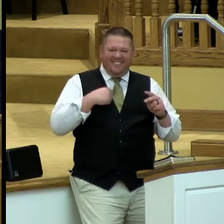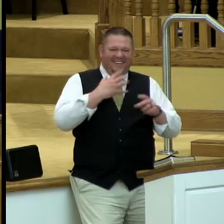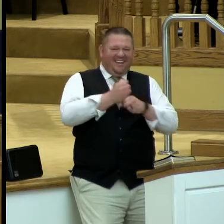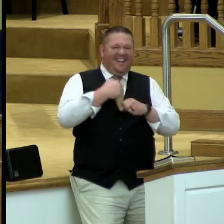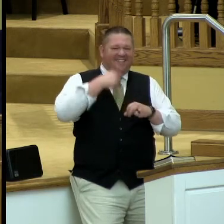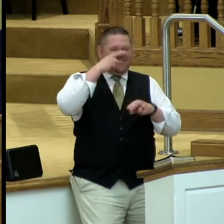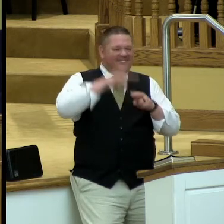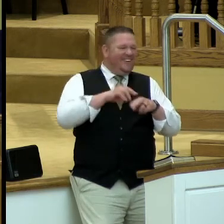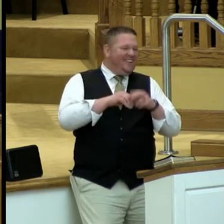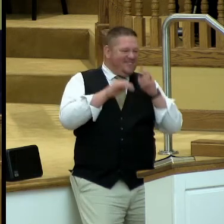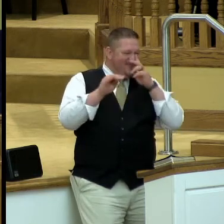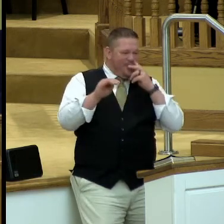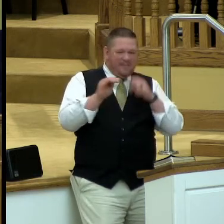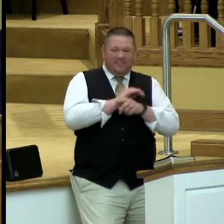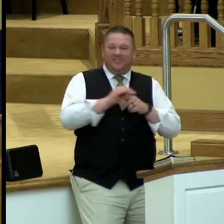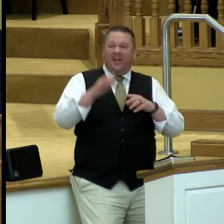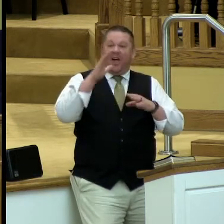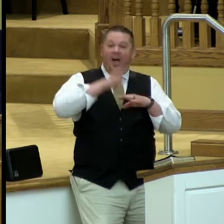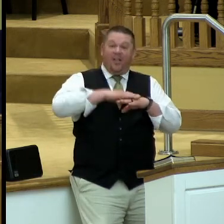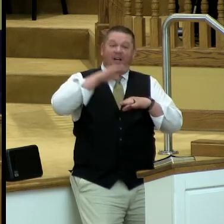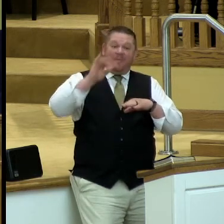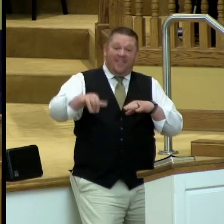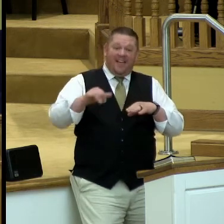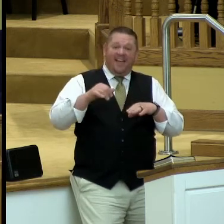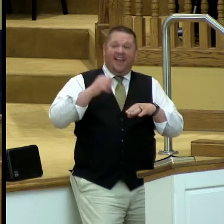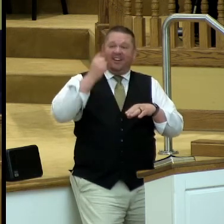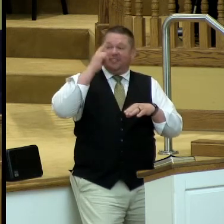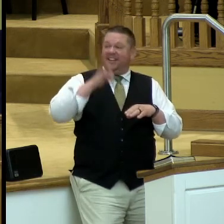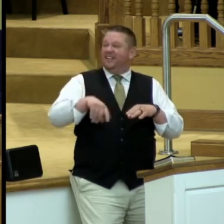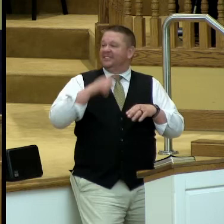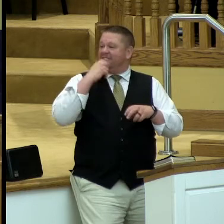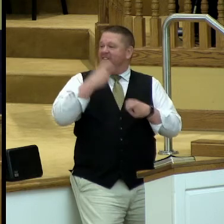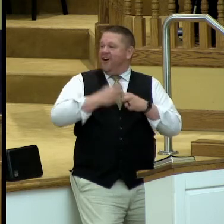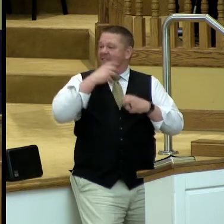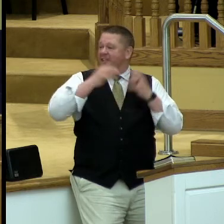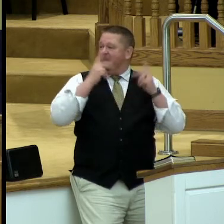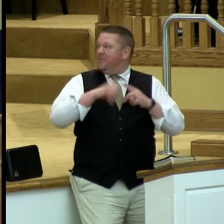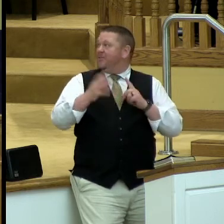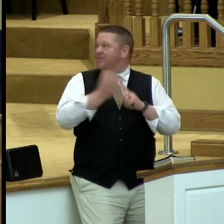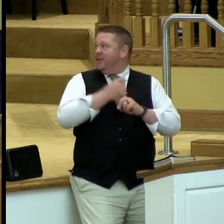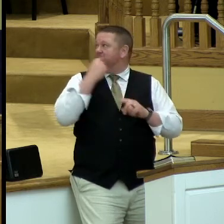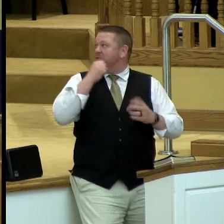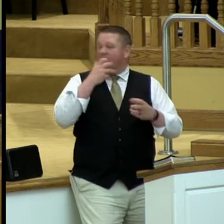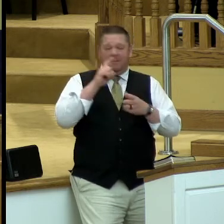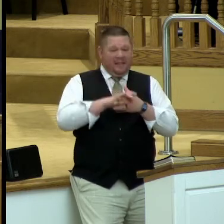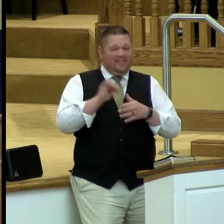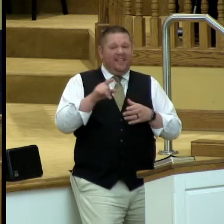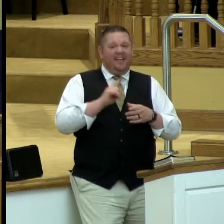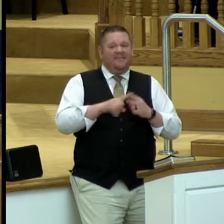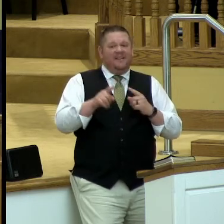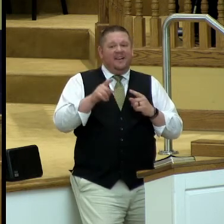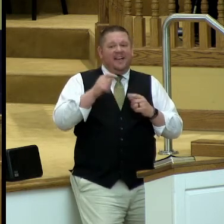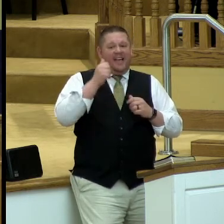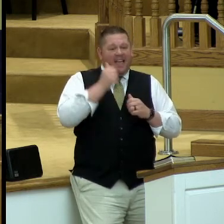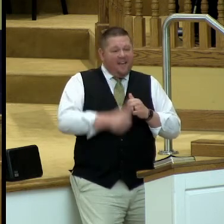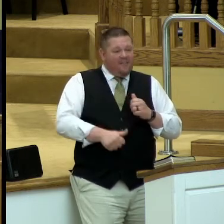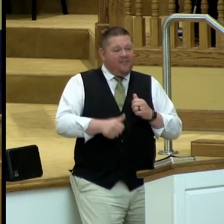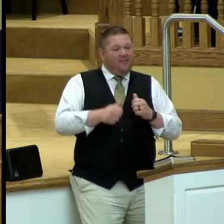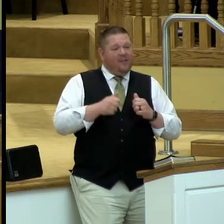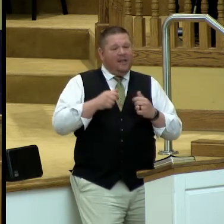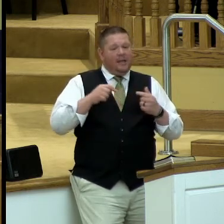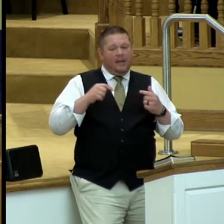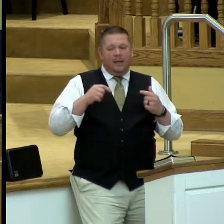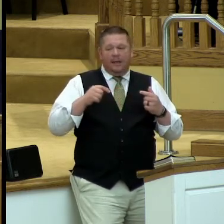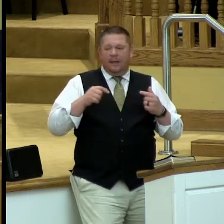we get to have fun in the ministry. On top of that, and I understand that this one's hard for a lot of people to grasp because they don't want to believe it, every pain